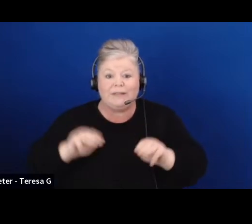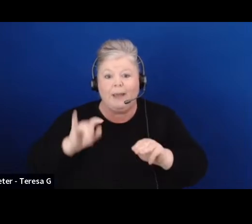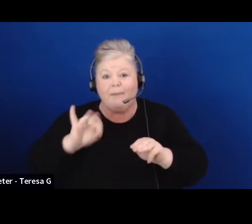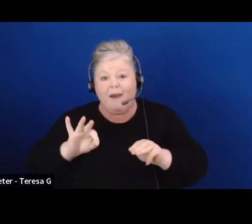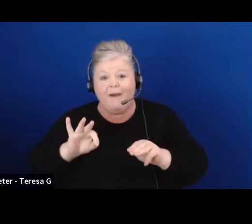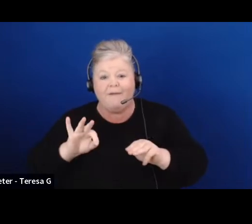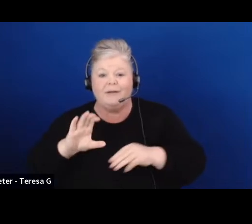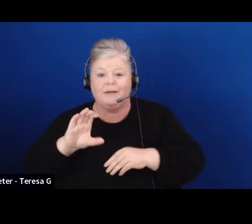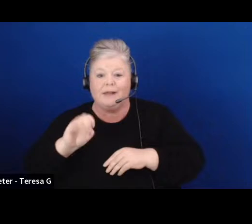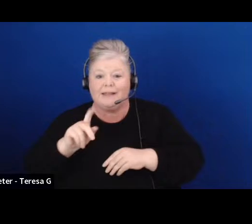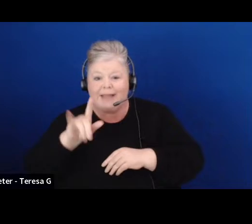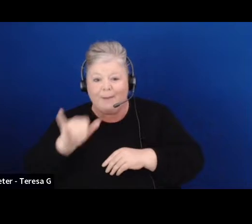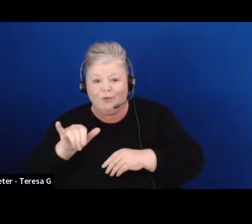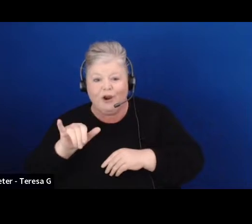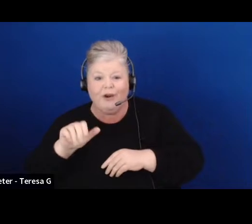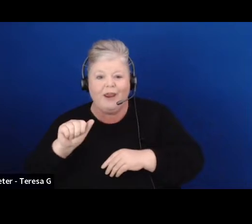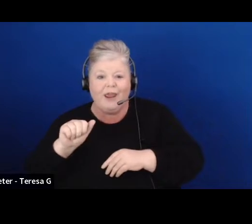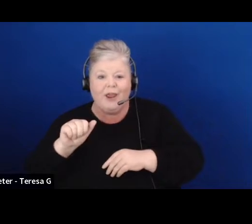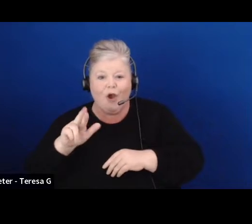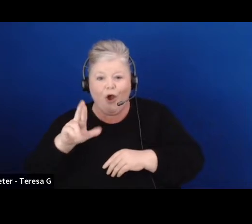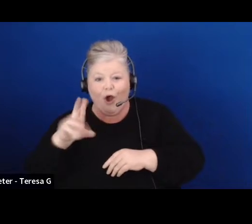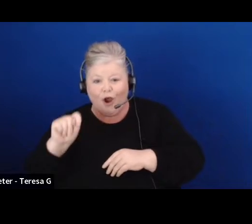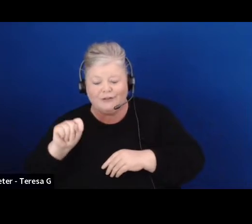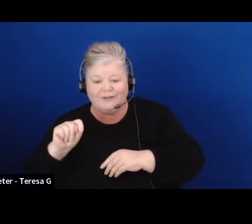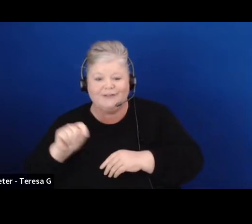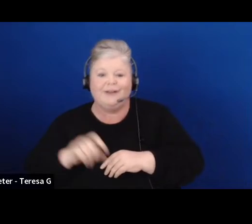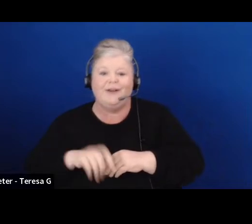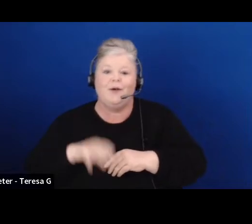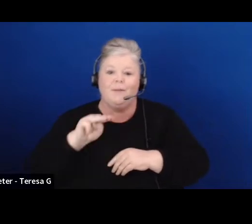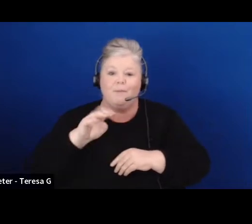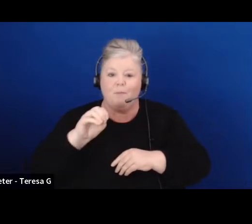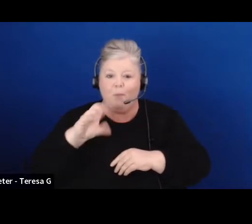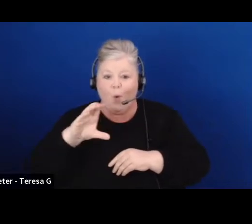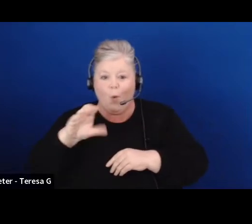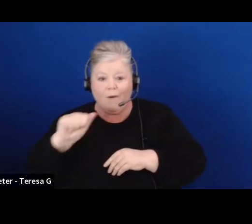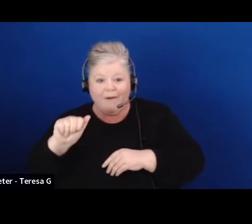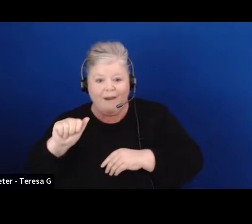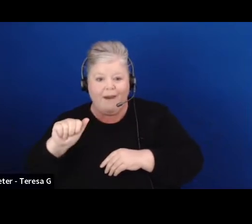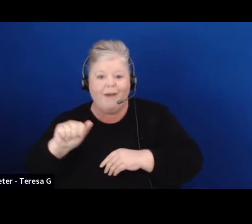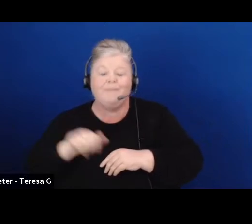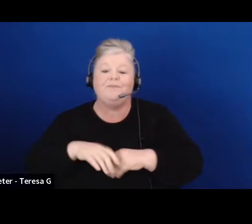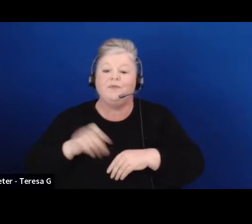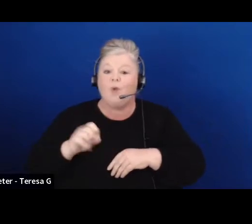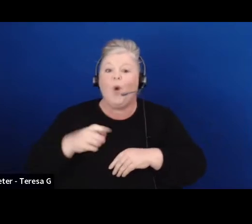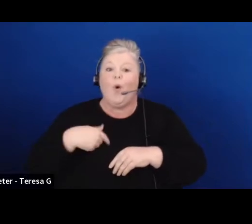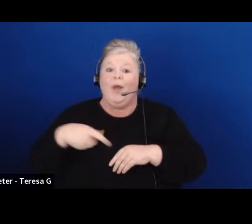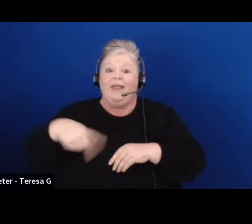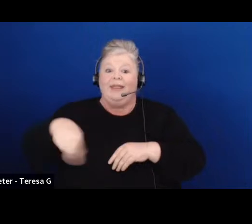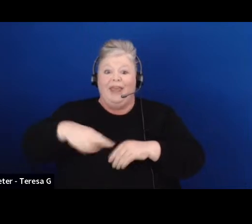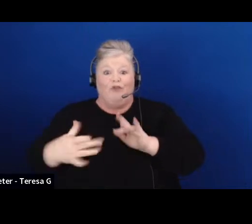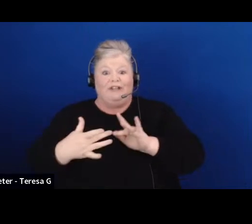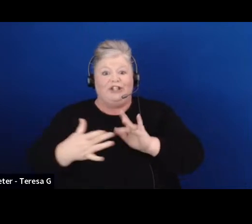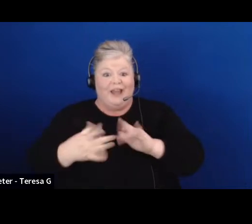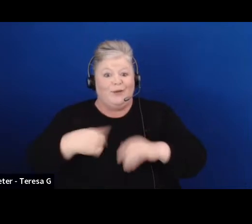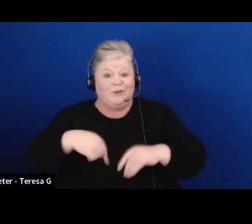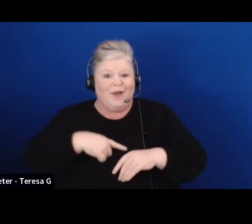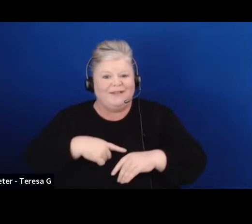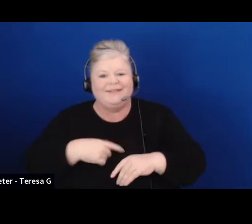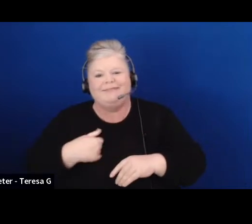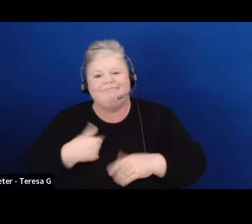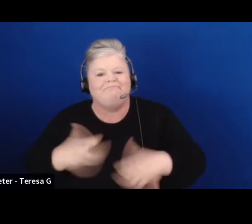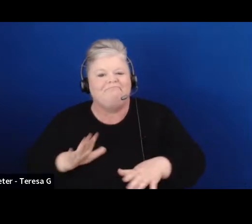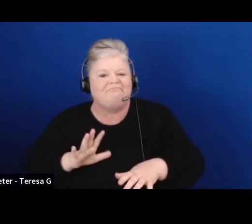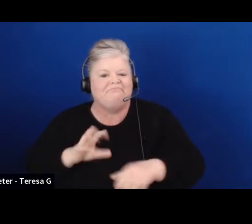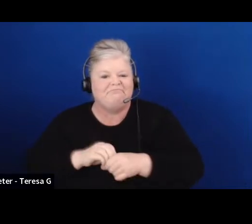Contemporary Art. And so the museums are reaching out to us. I became a member of an arts and culture group